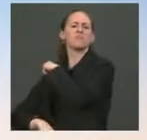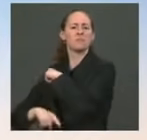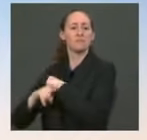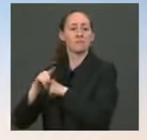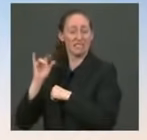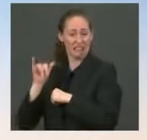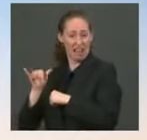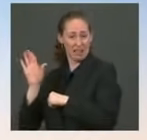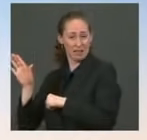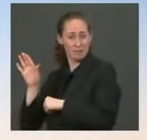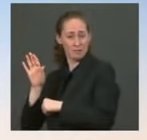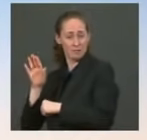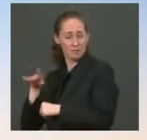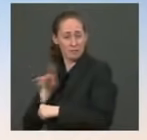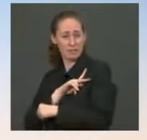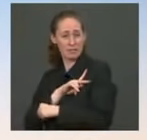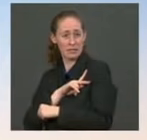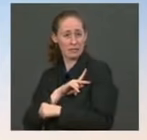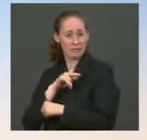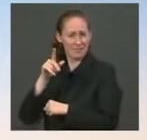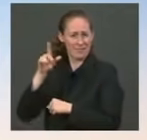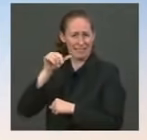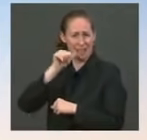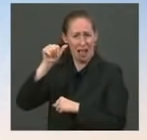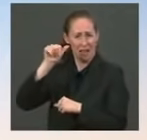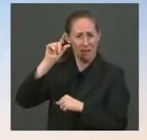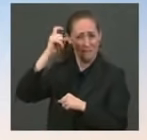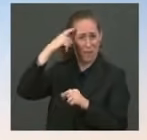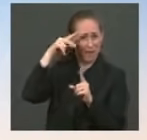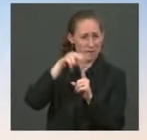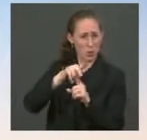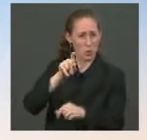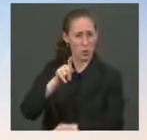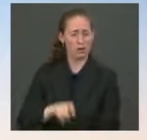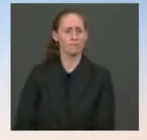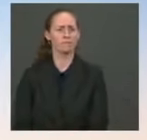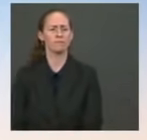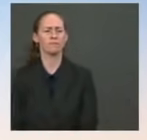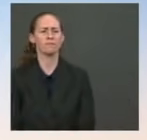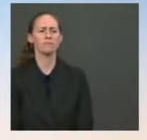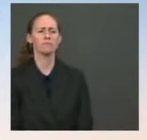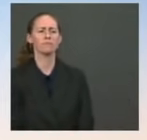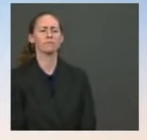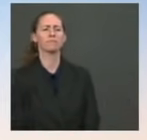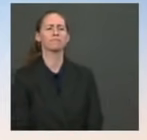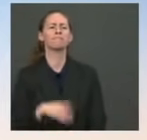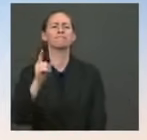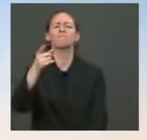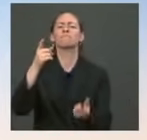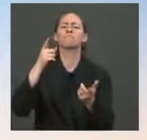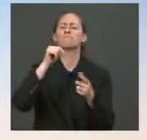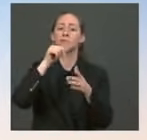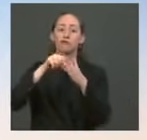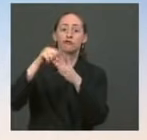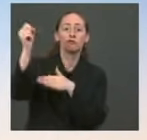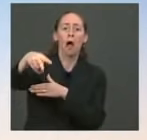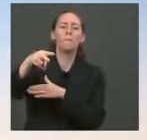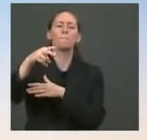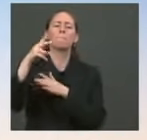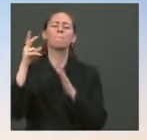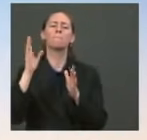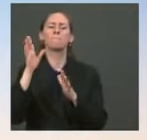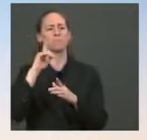of actions that the government will take? The president was not prejudging the outcome of an investigation either. The president was responding from his heart